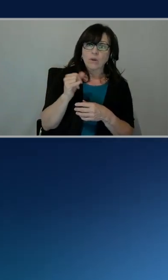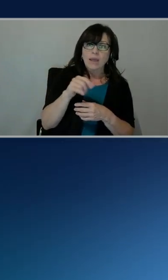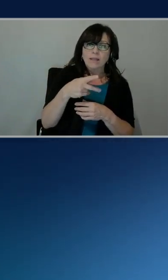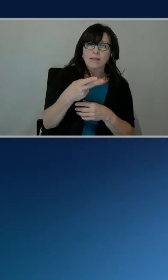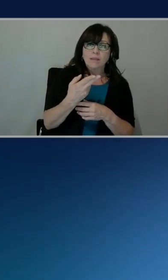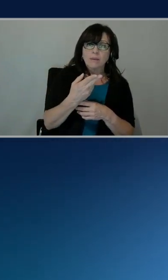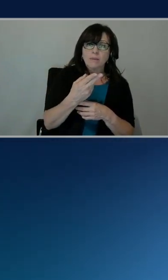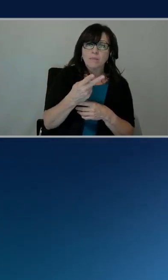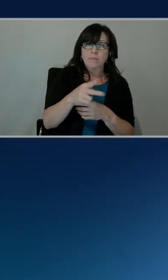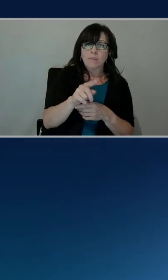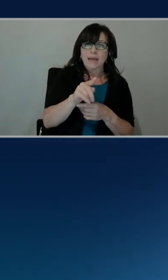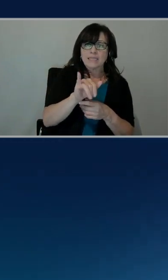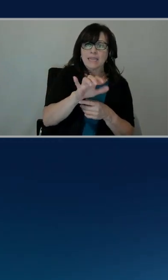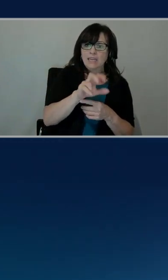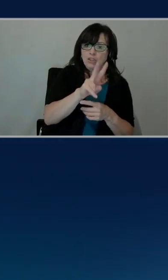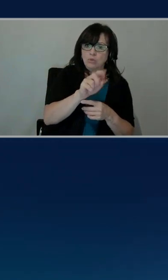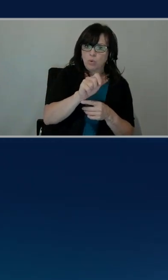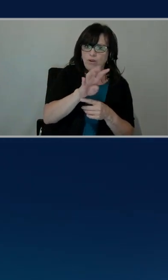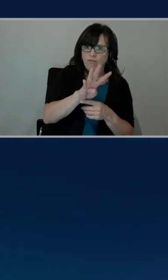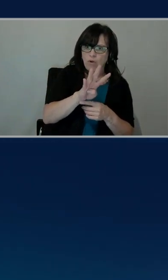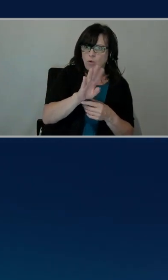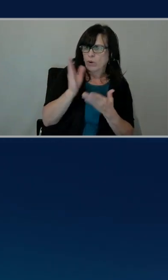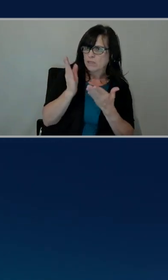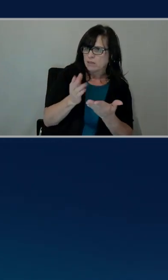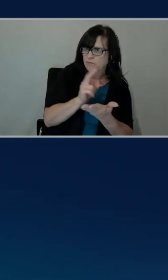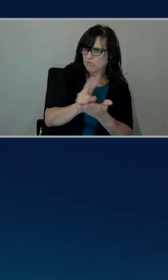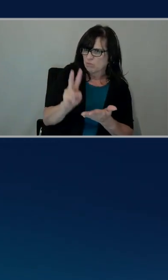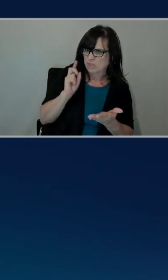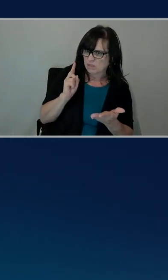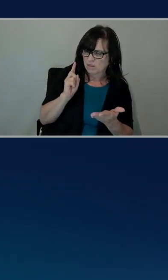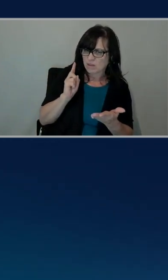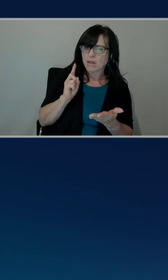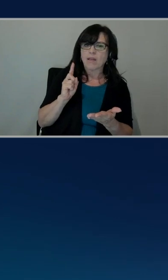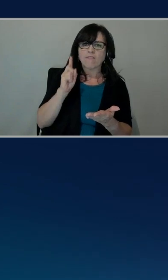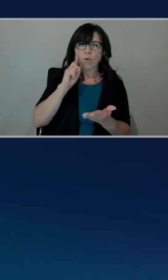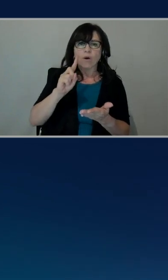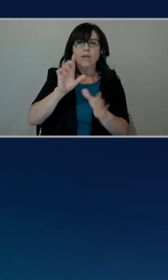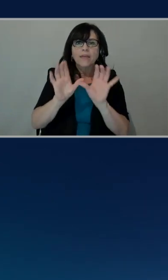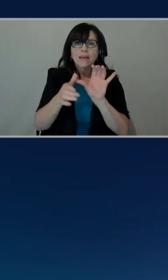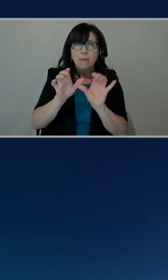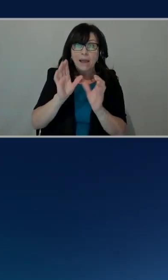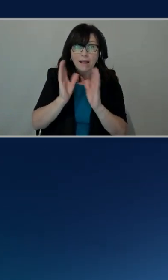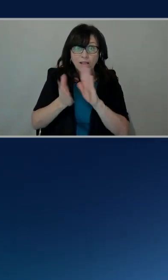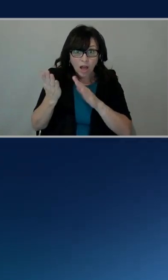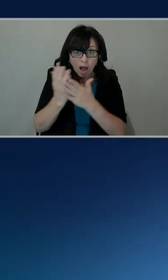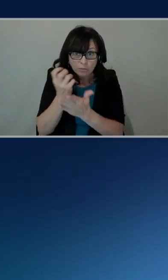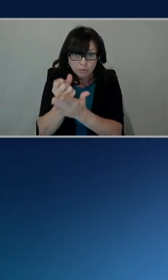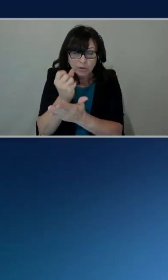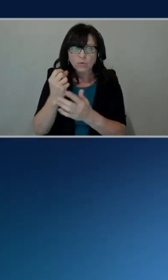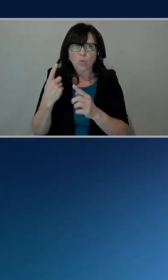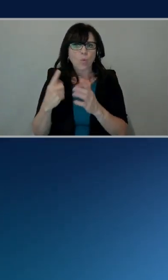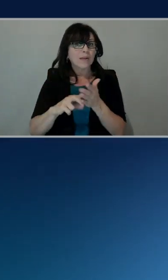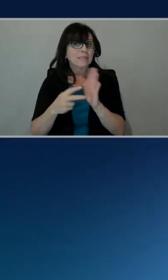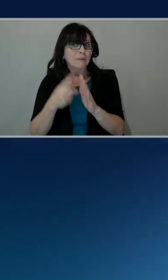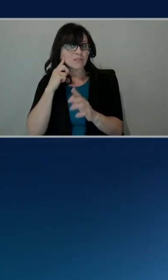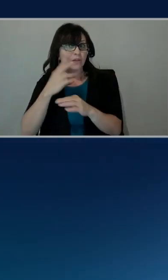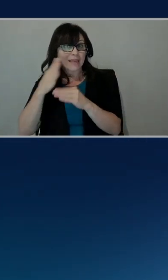released a week back, so there we delivered the torch compile optimizations for Graviton. So what it means to end user is when